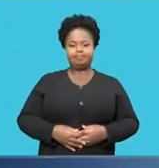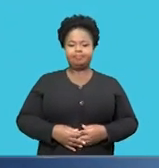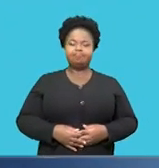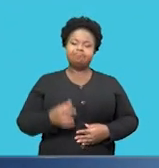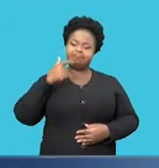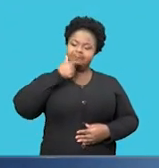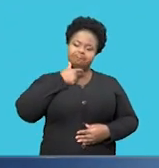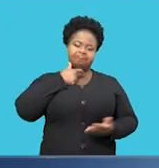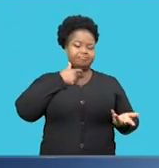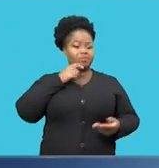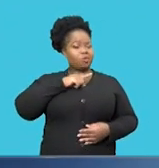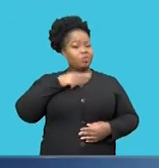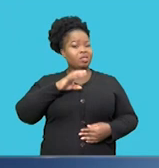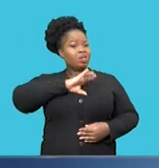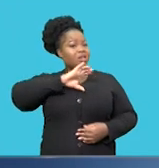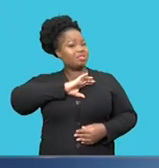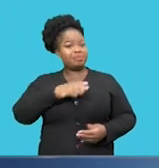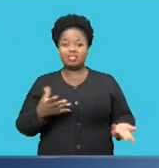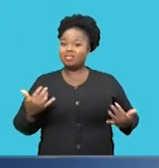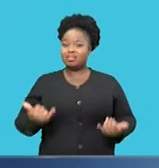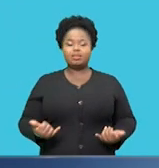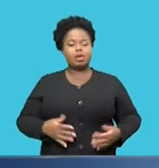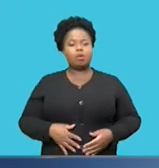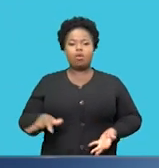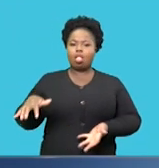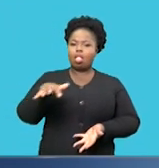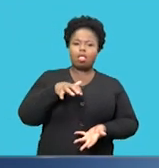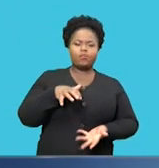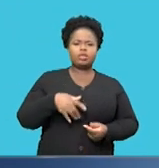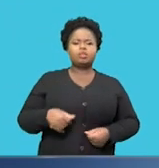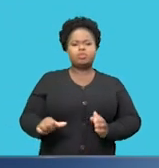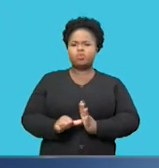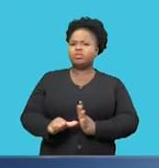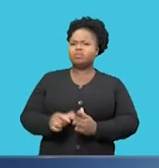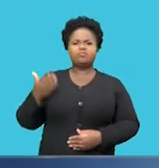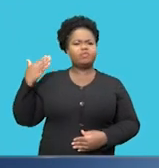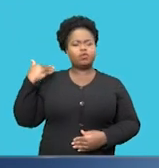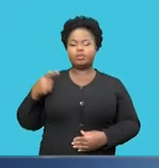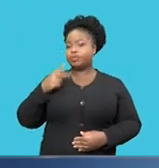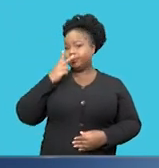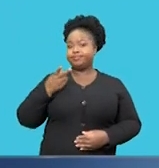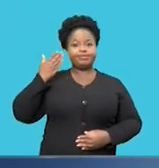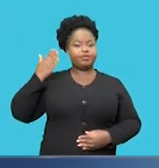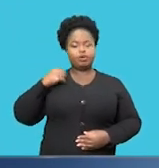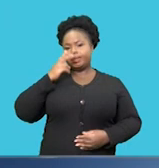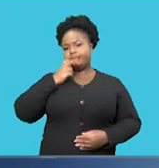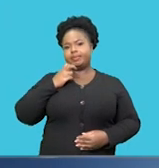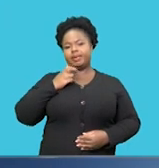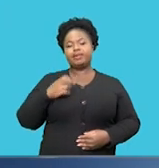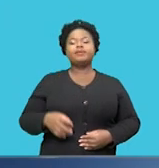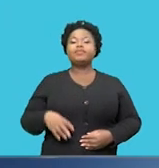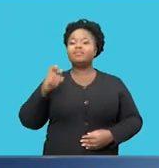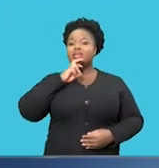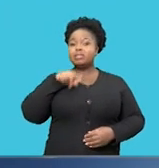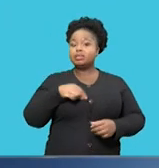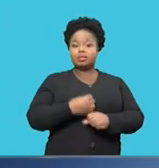sad reality is that consumers are no longer stocking up on luxuries like we have seen a few years ago in Black Friday. Black Friday